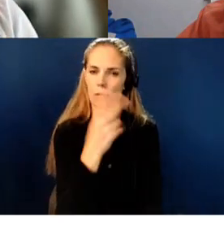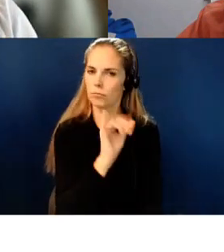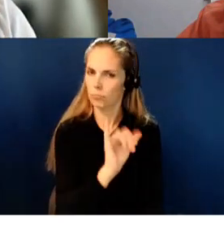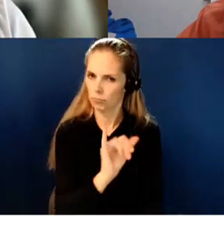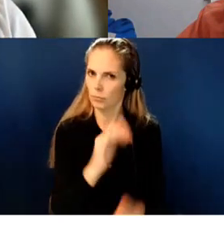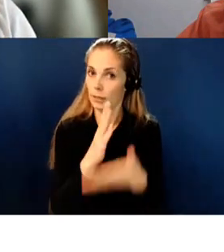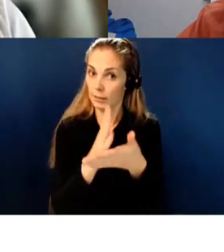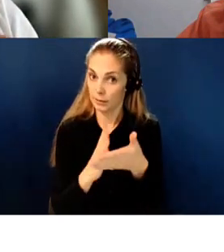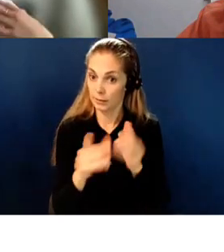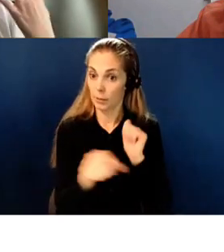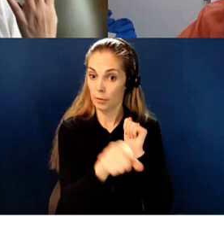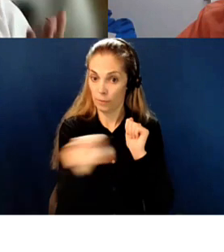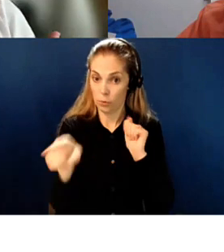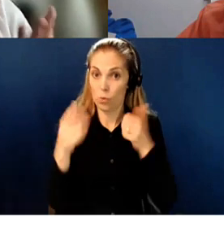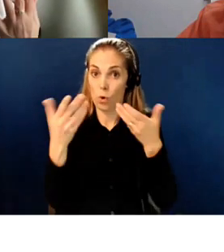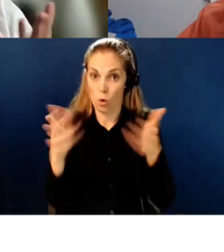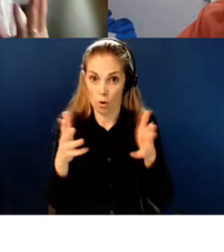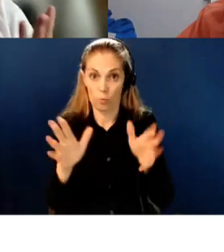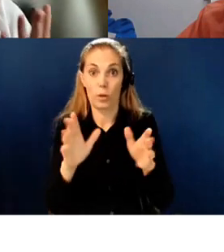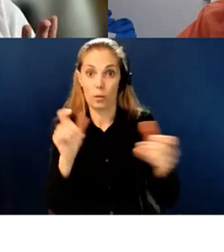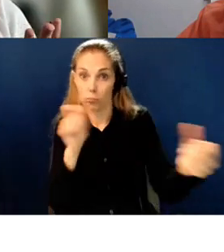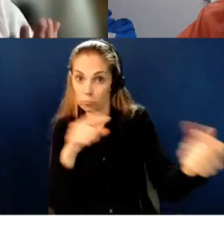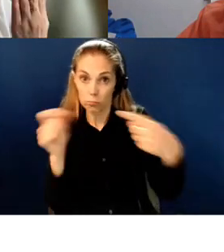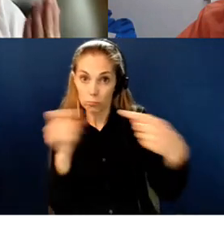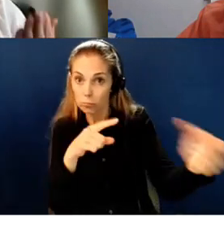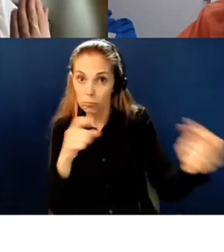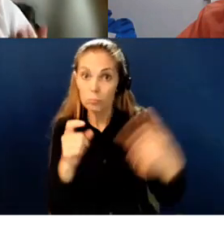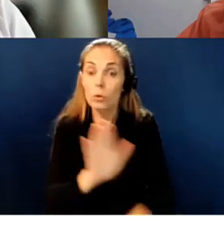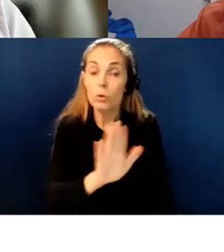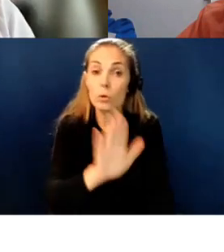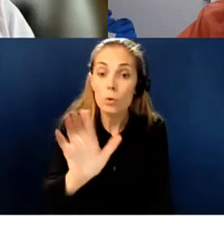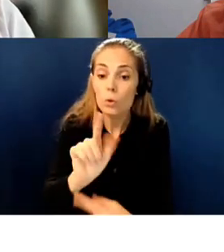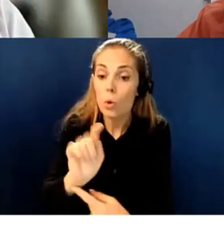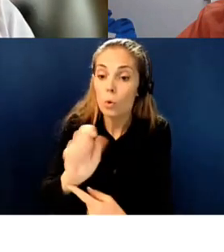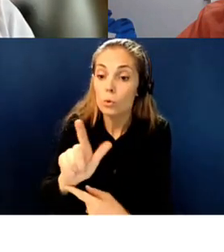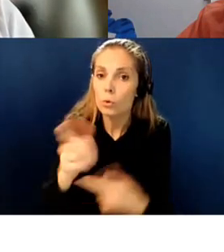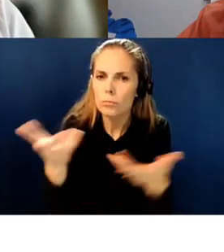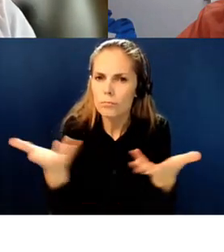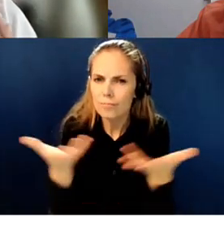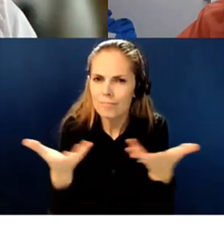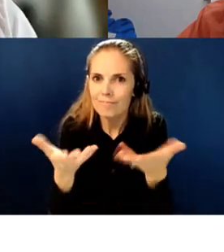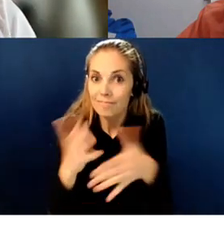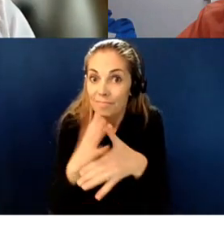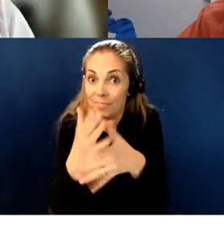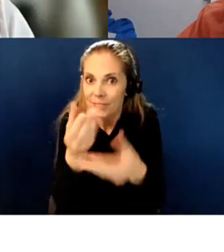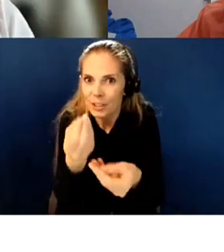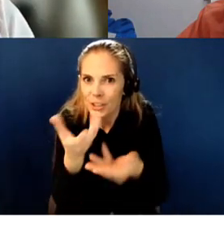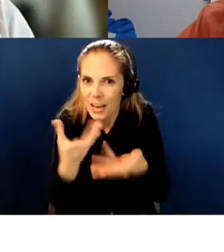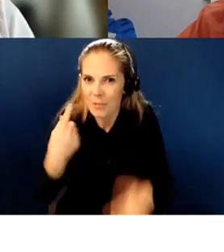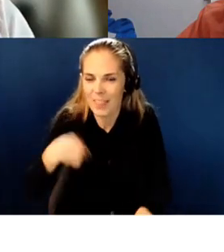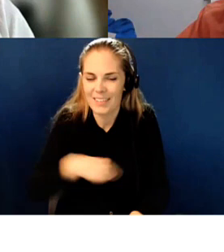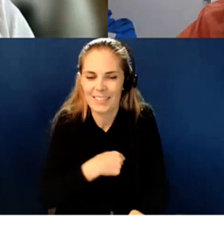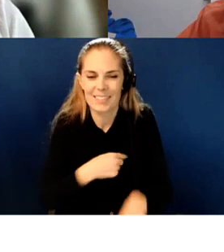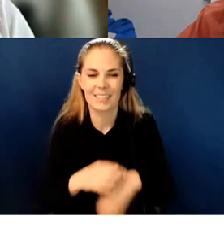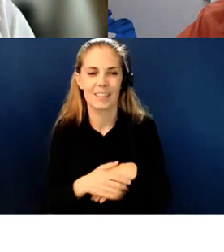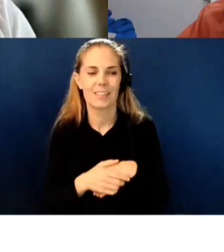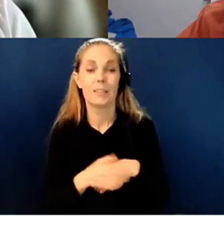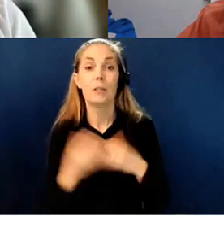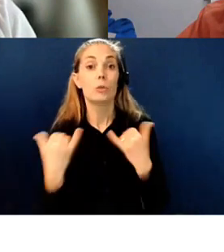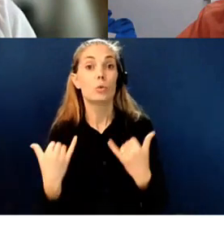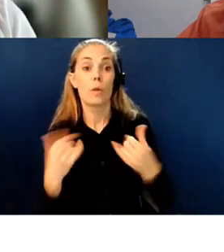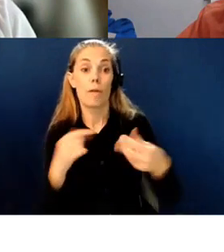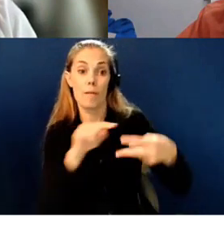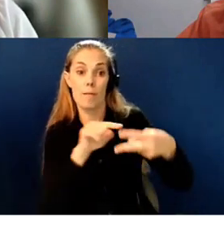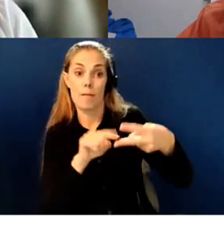the tools with us. But here you have Jane and Paul here with us today, who will talk about how they're using specific tool